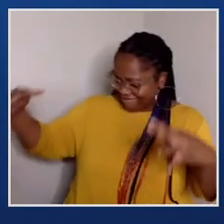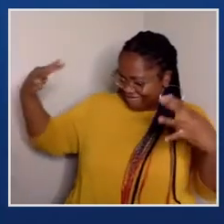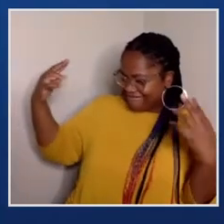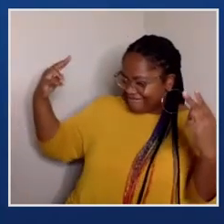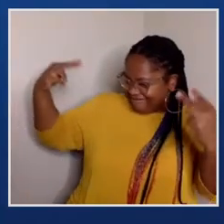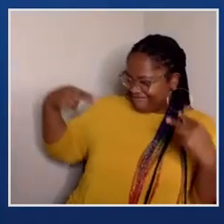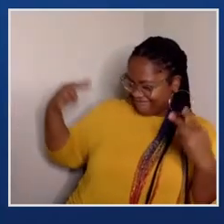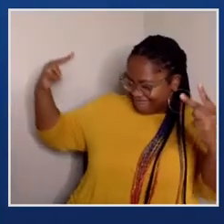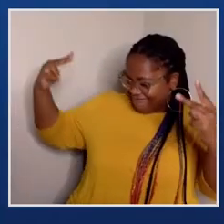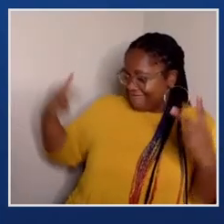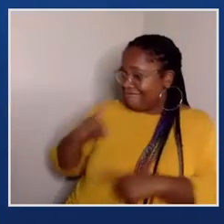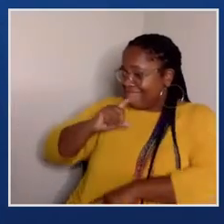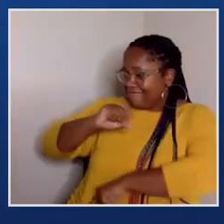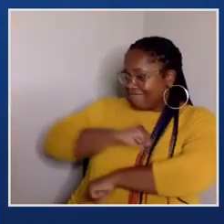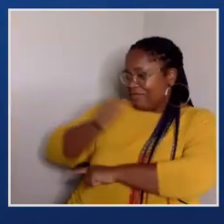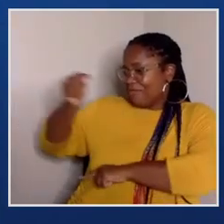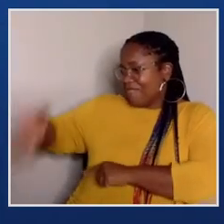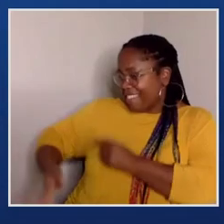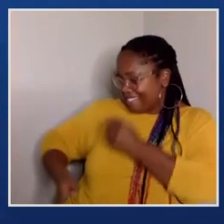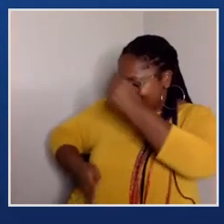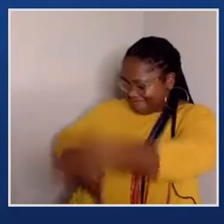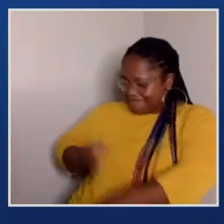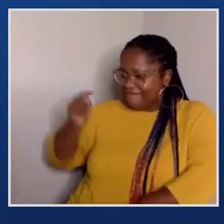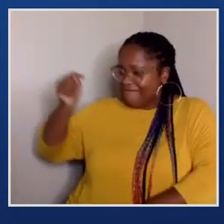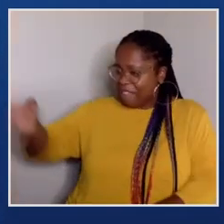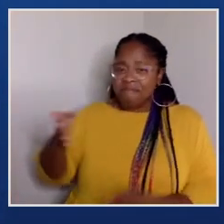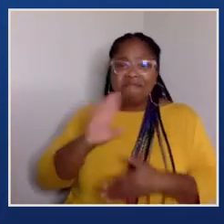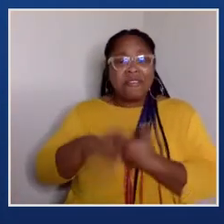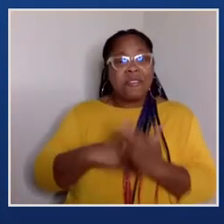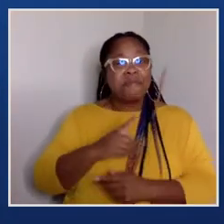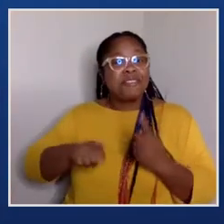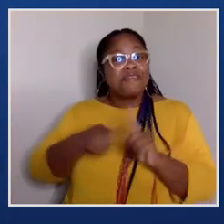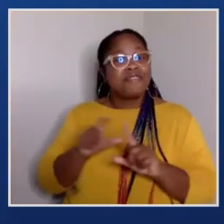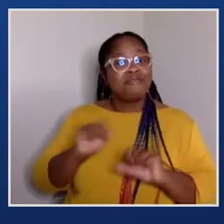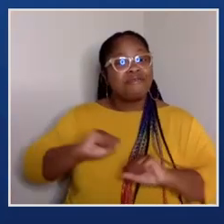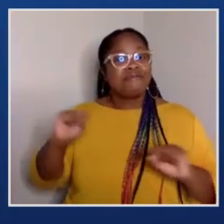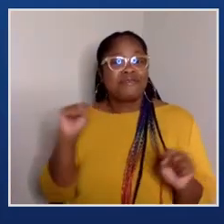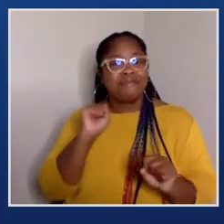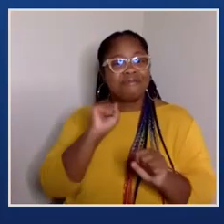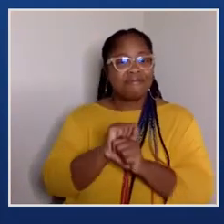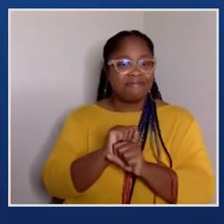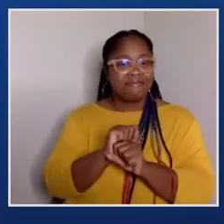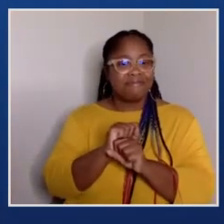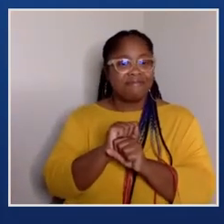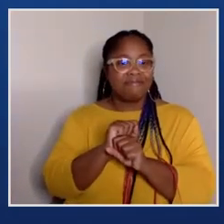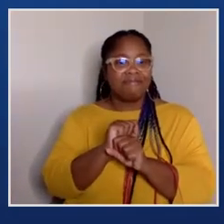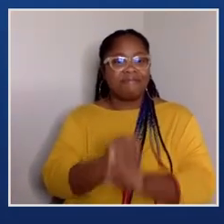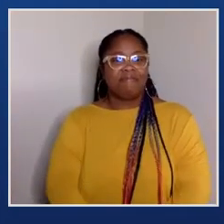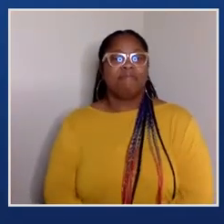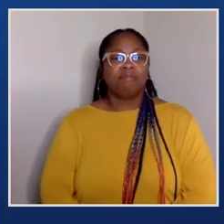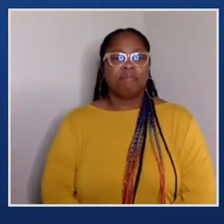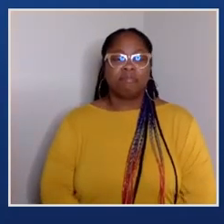the new metal. All my killers put in work.